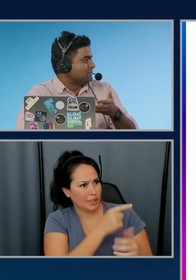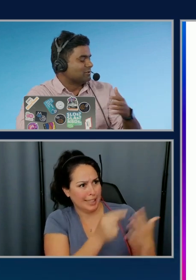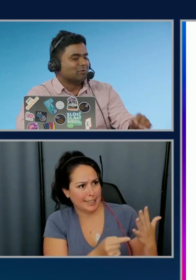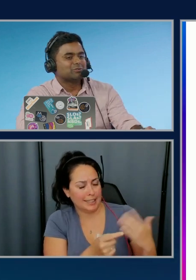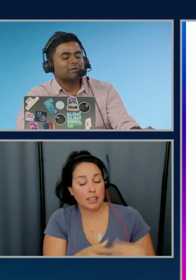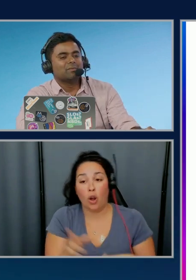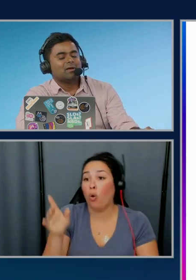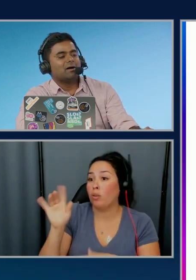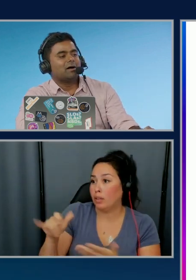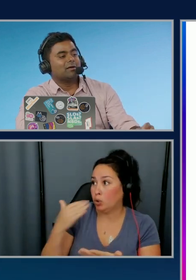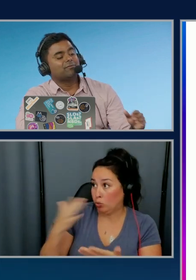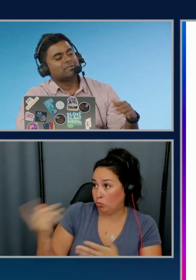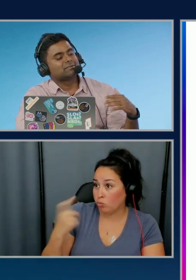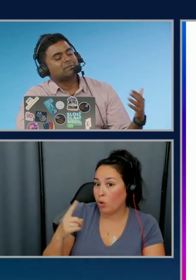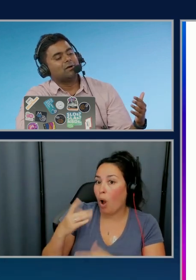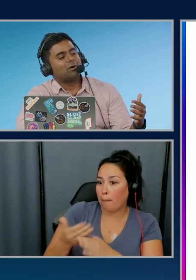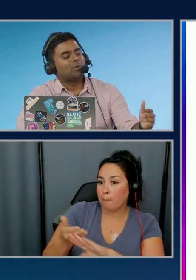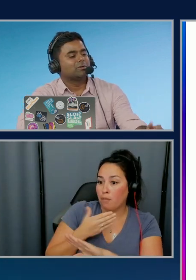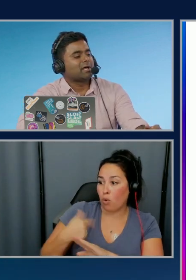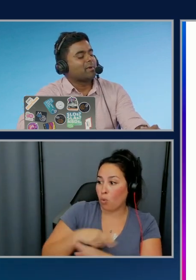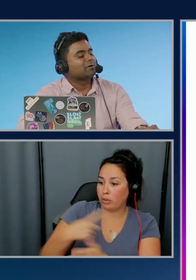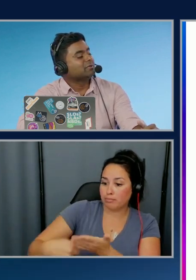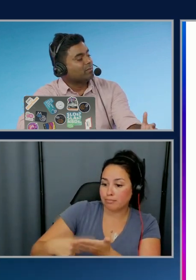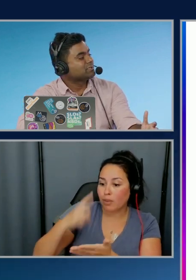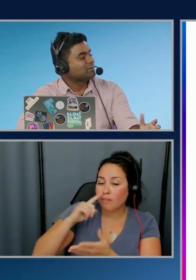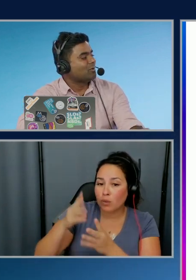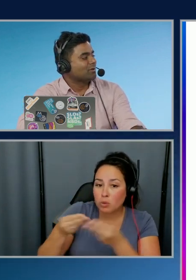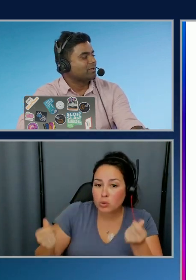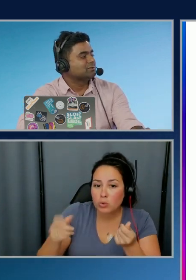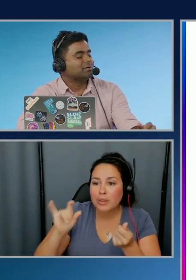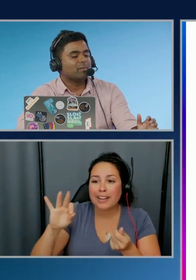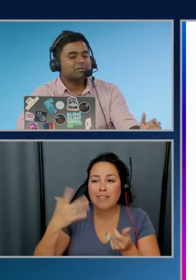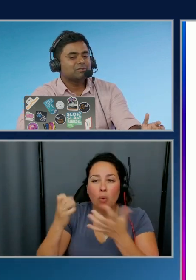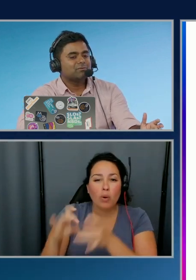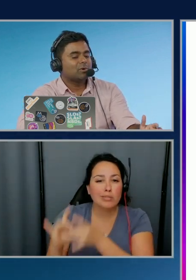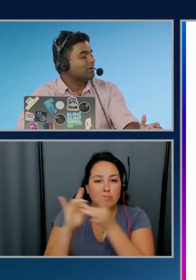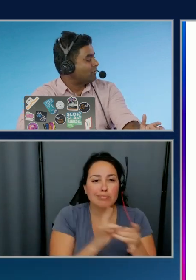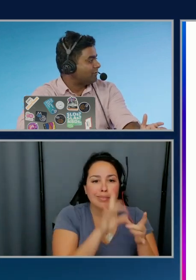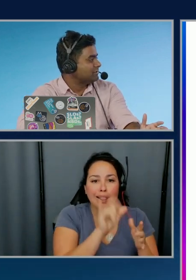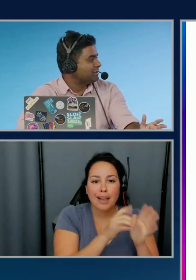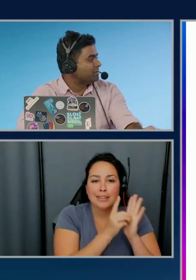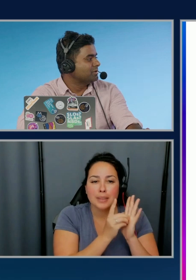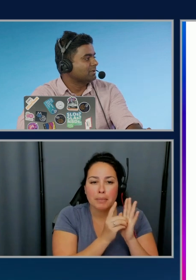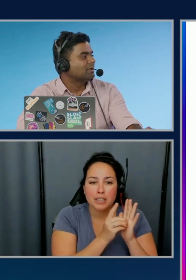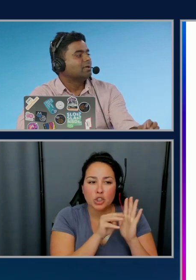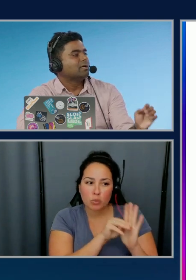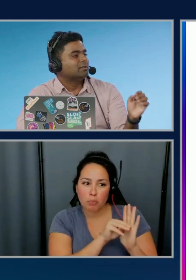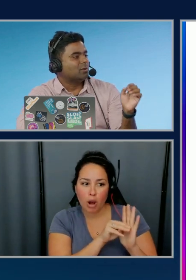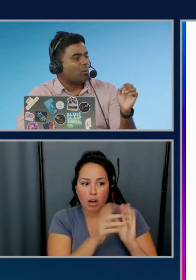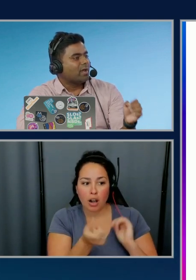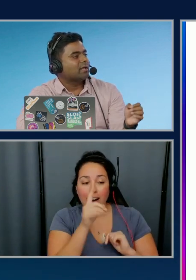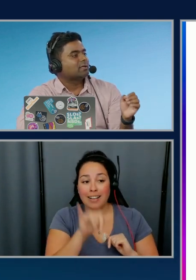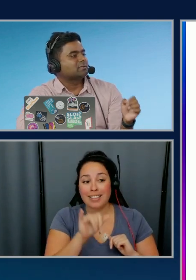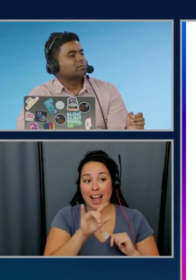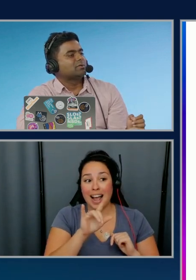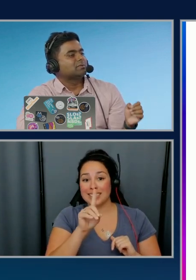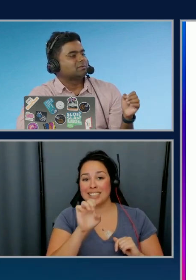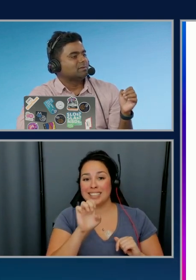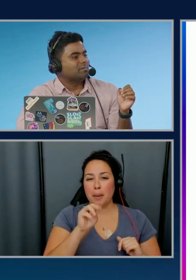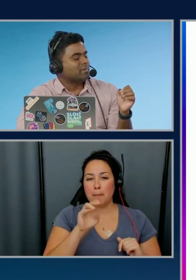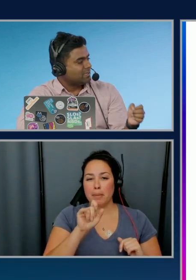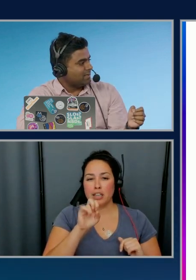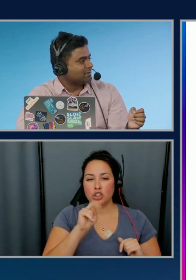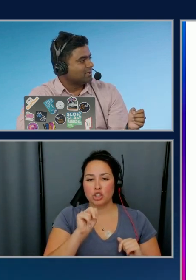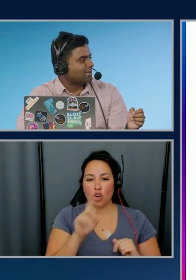into the weeds of the solution, if I just want to tie back to the dimension model, right? So dimension 1 of confidential computing, the way